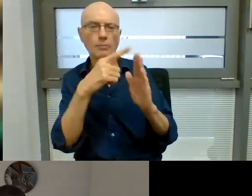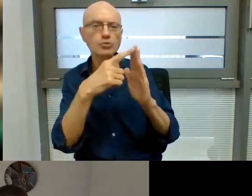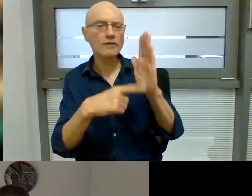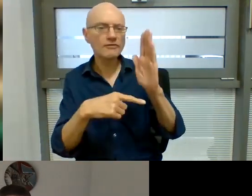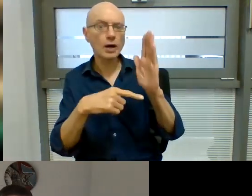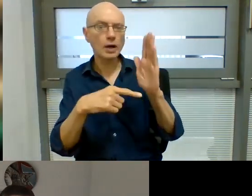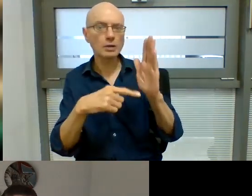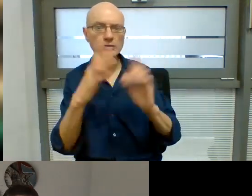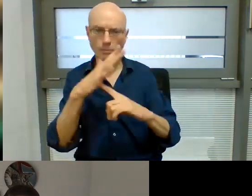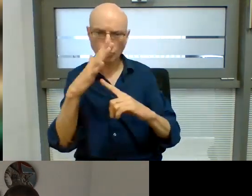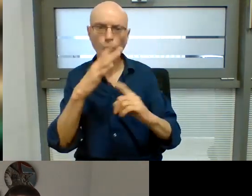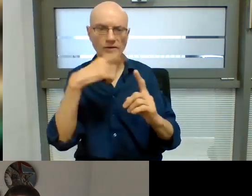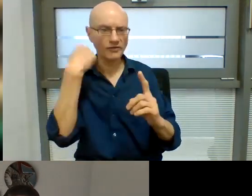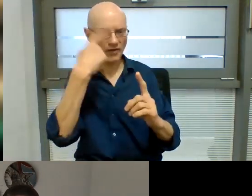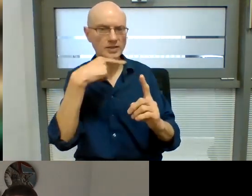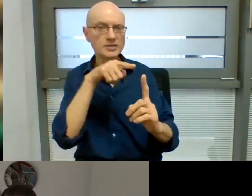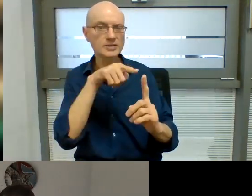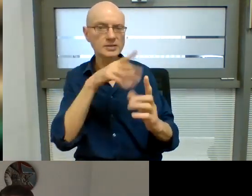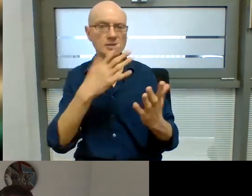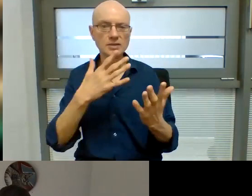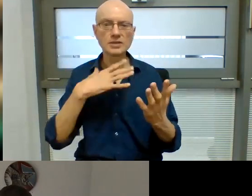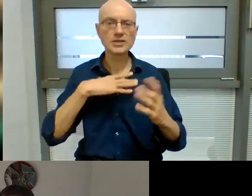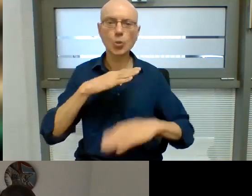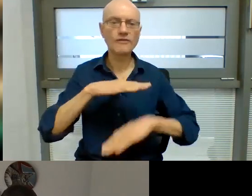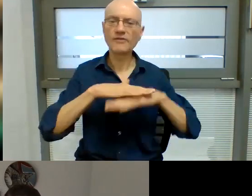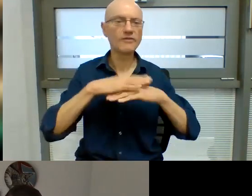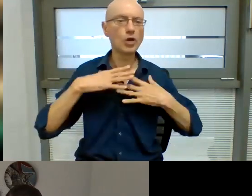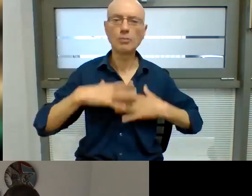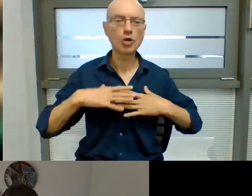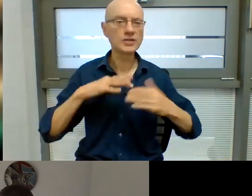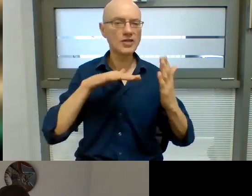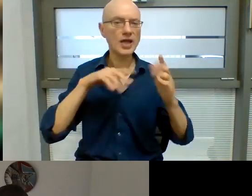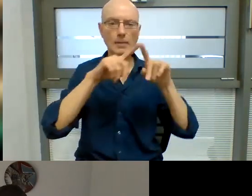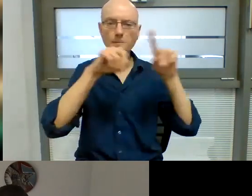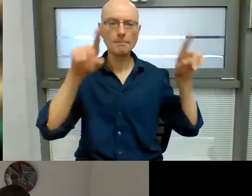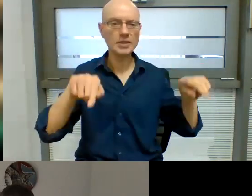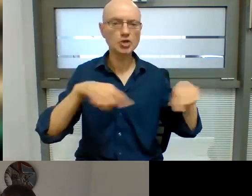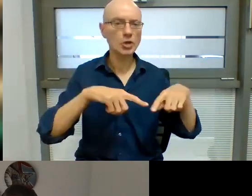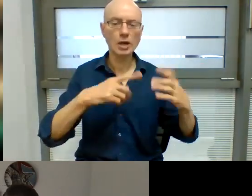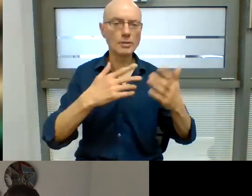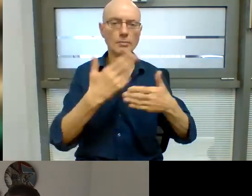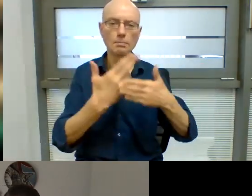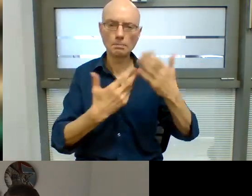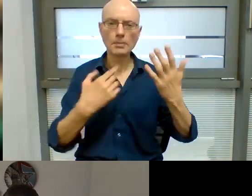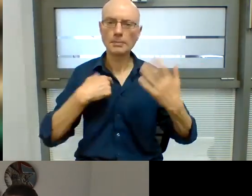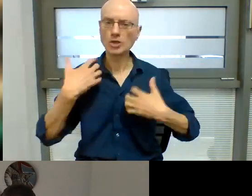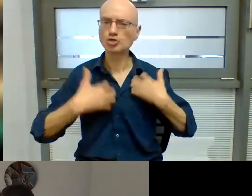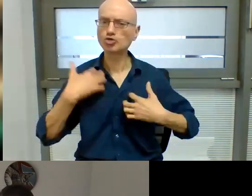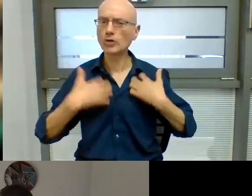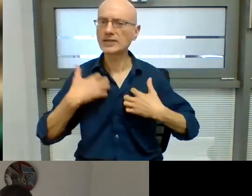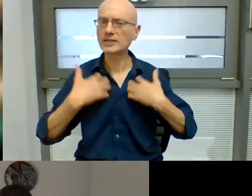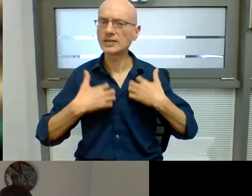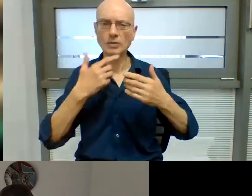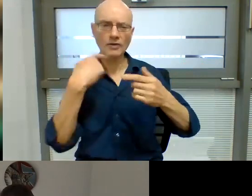that so I didn't want to put the full bodies in, and also I was more interested in drawing and painting